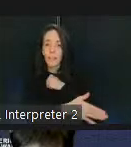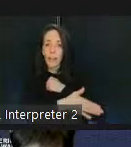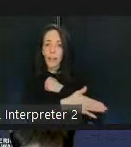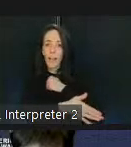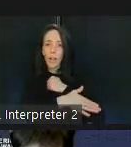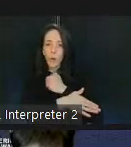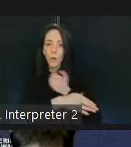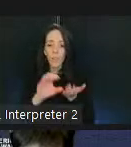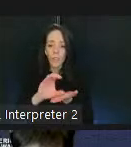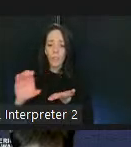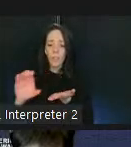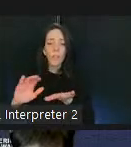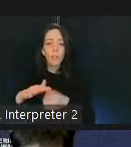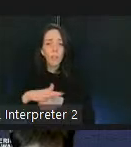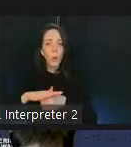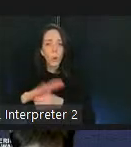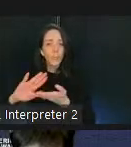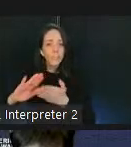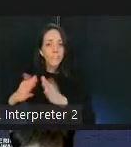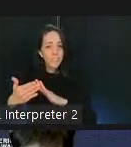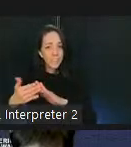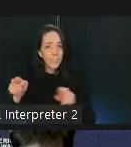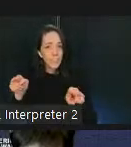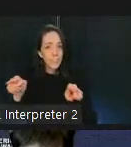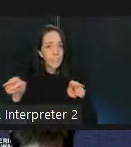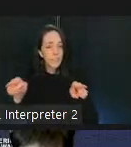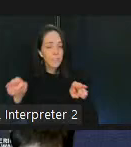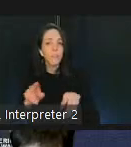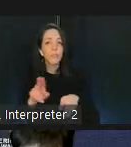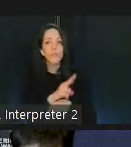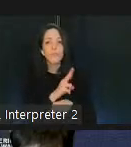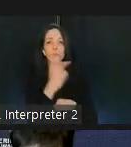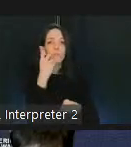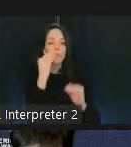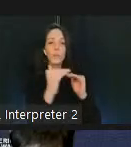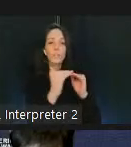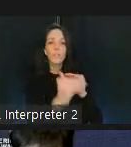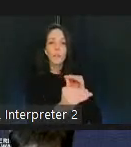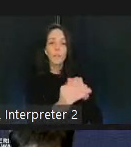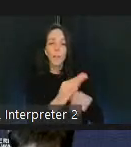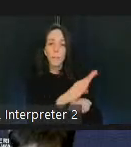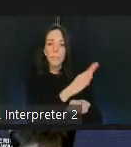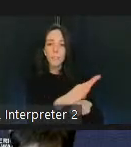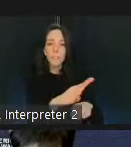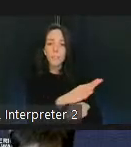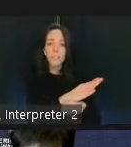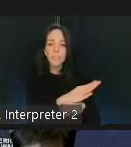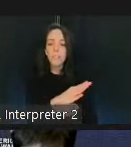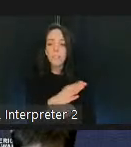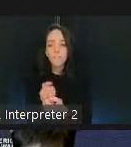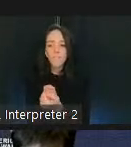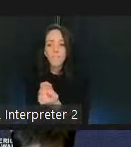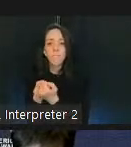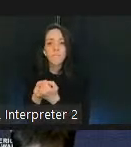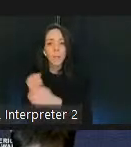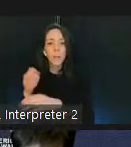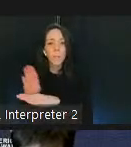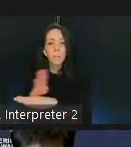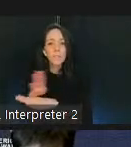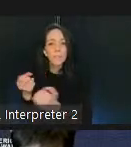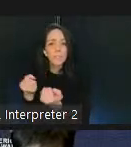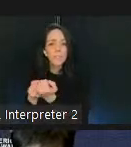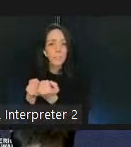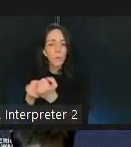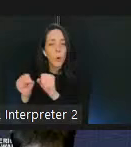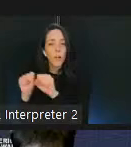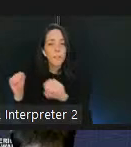local cities are being used to stabilize businesses, reinforce business support systems,